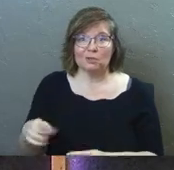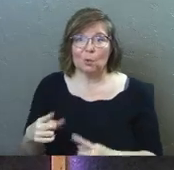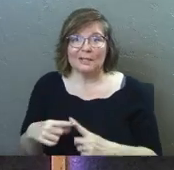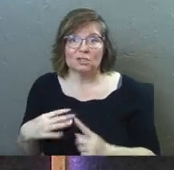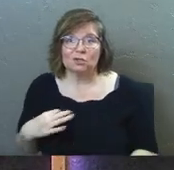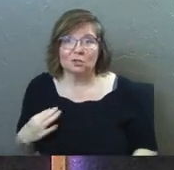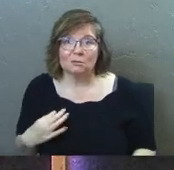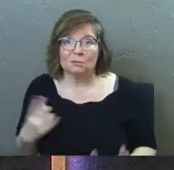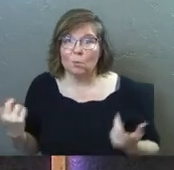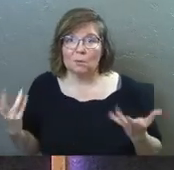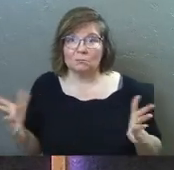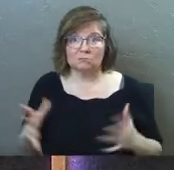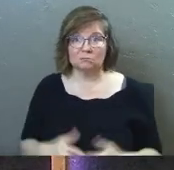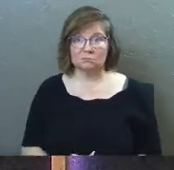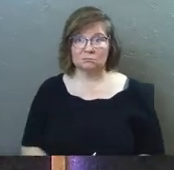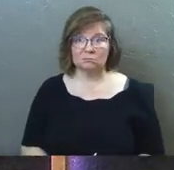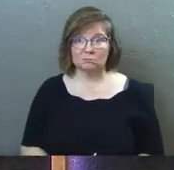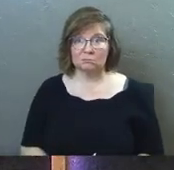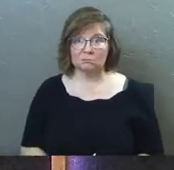t-shirt, guys.